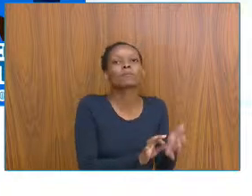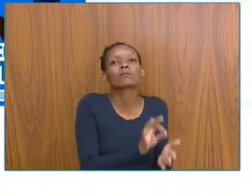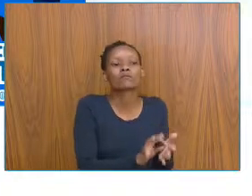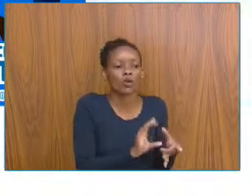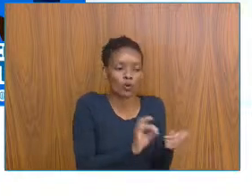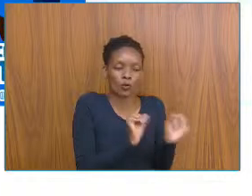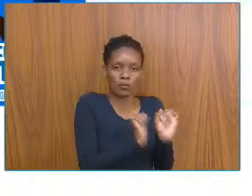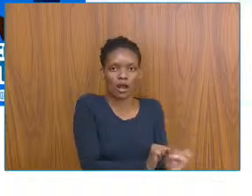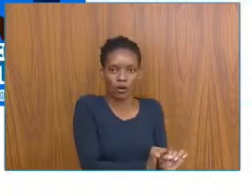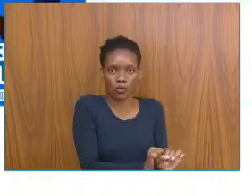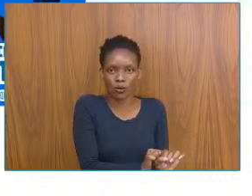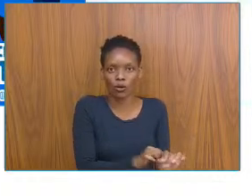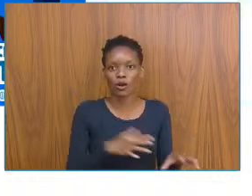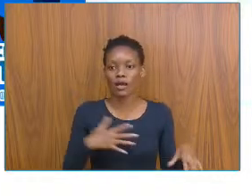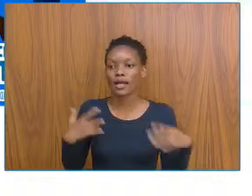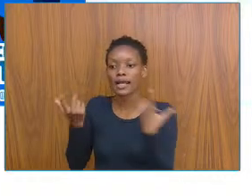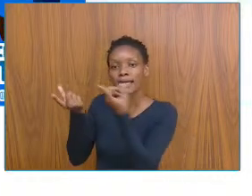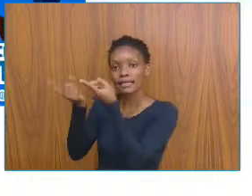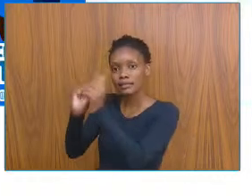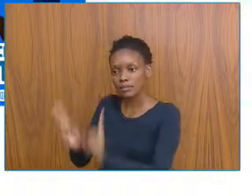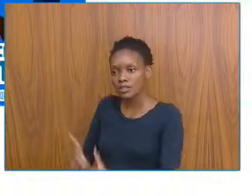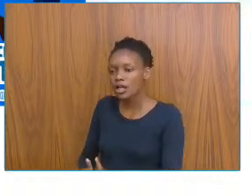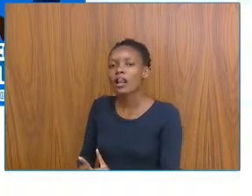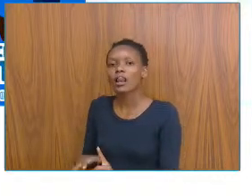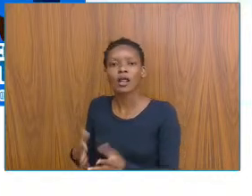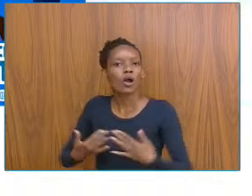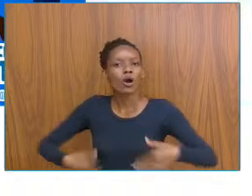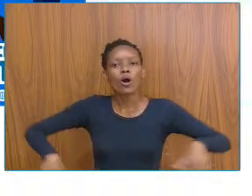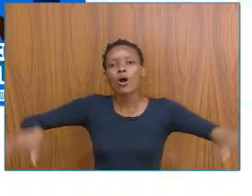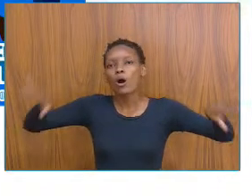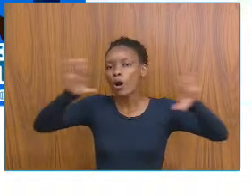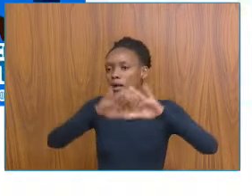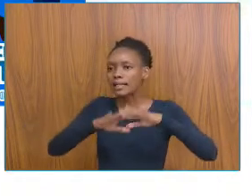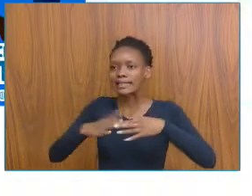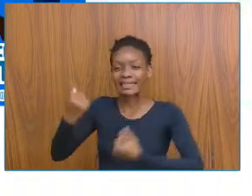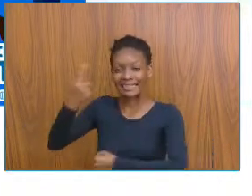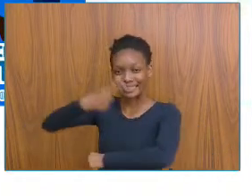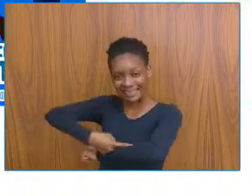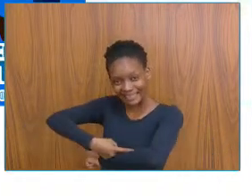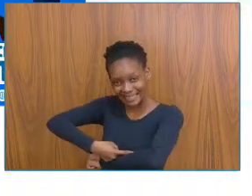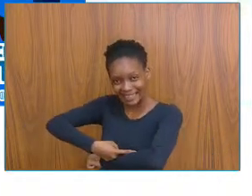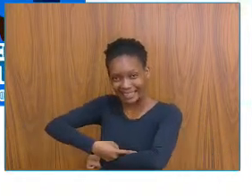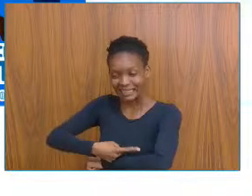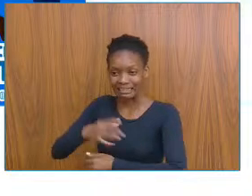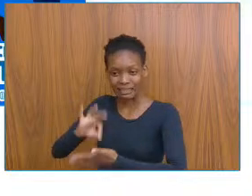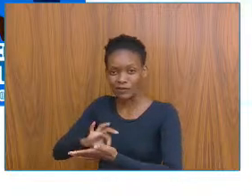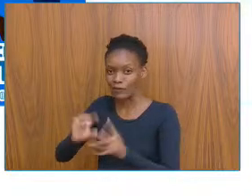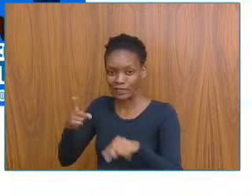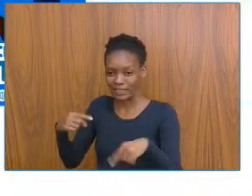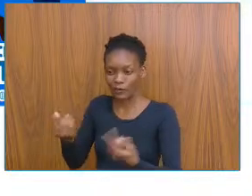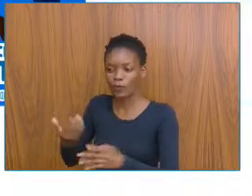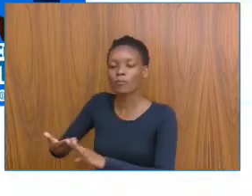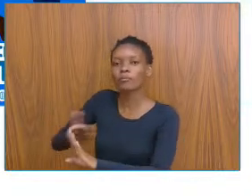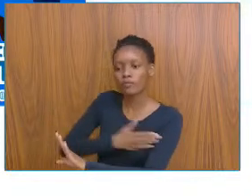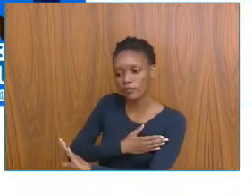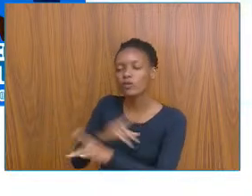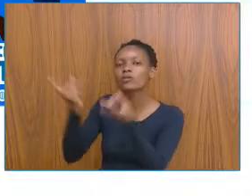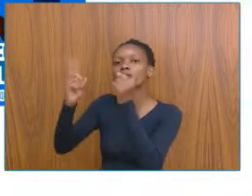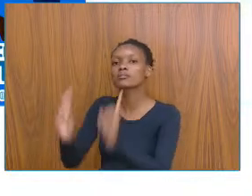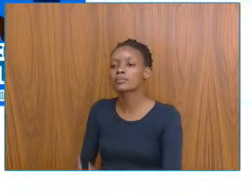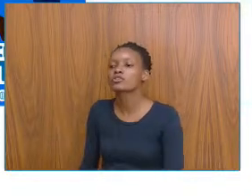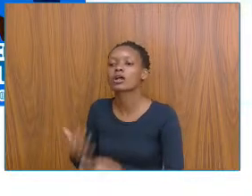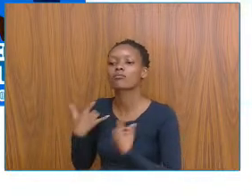stations are for everyone who is unable to be at the voting station on election day.